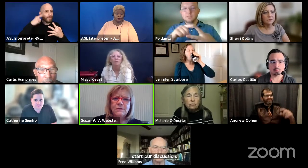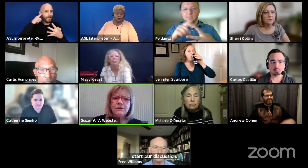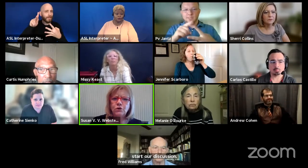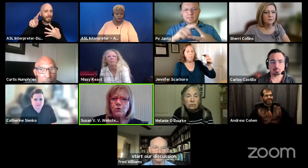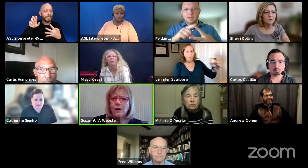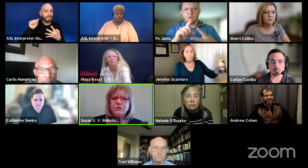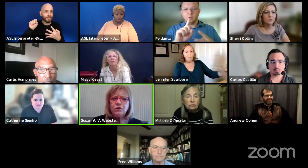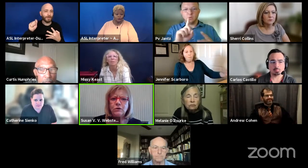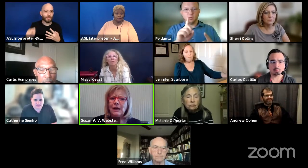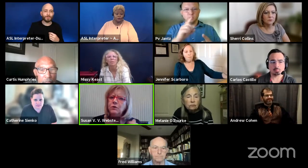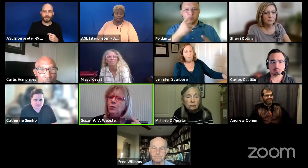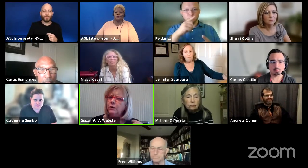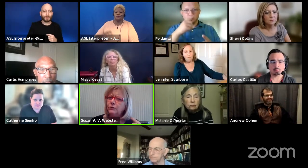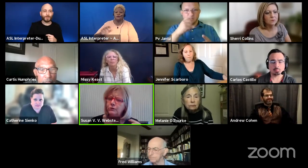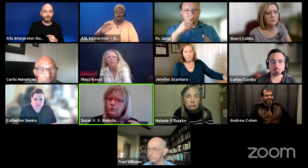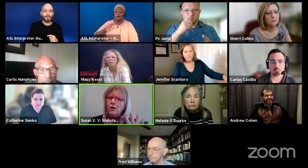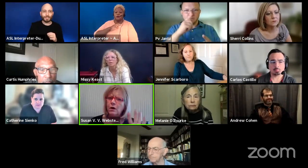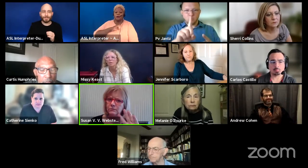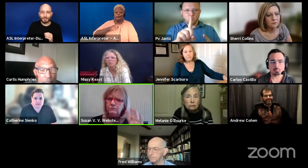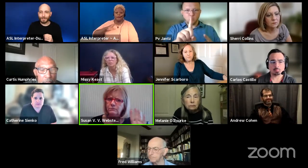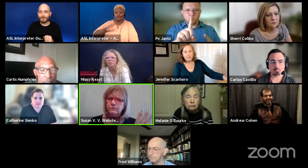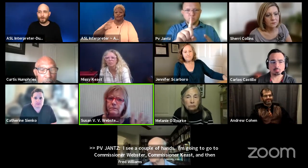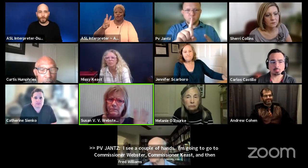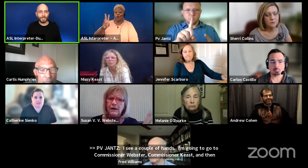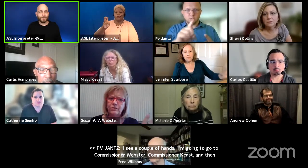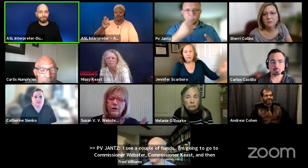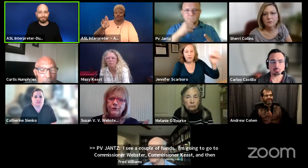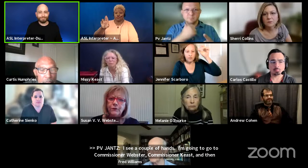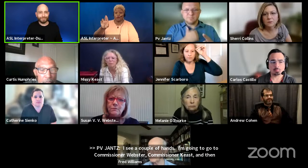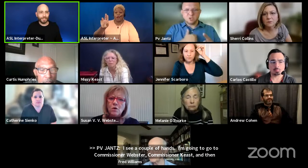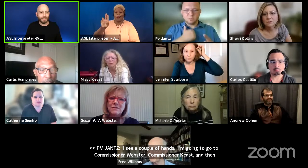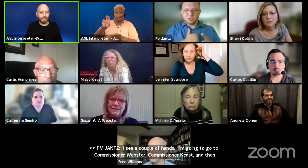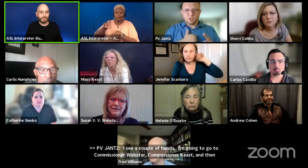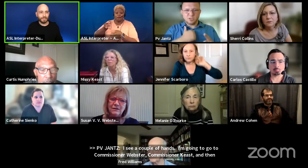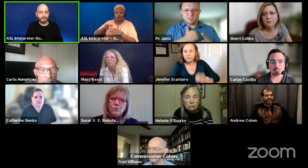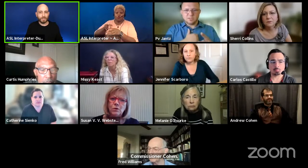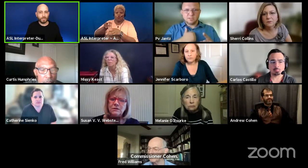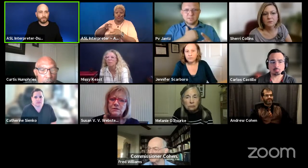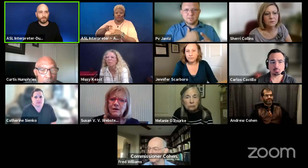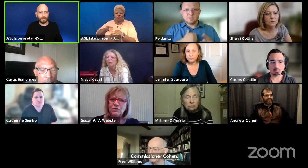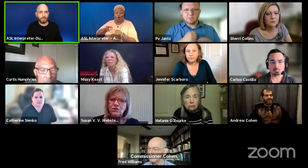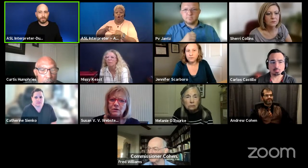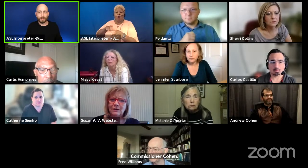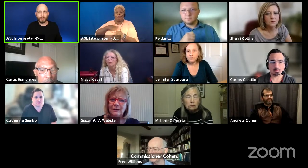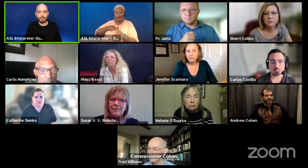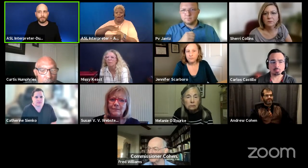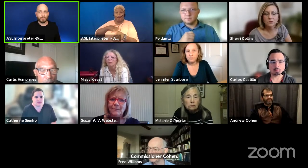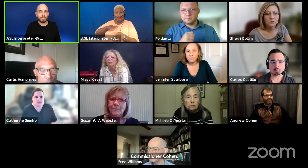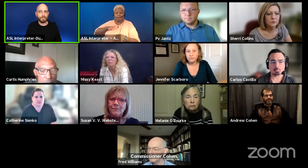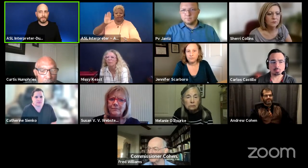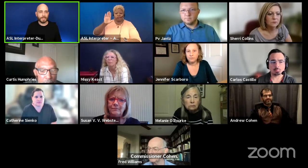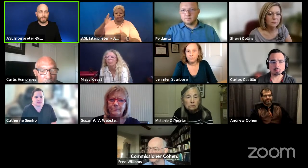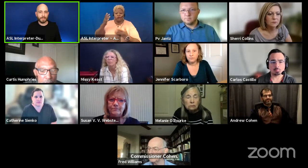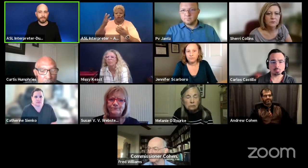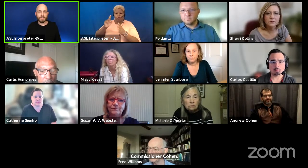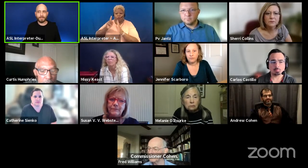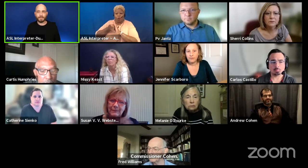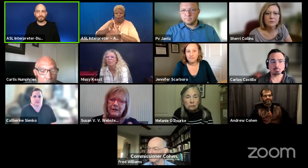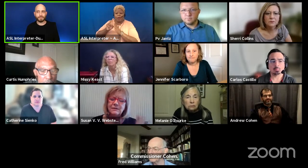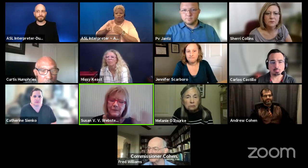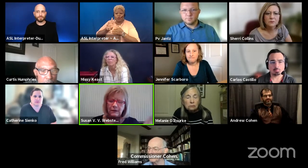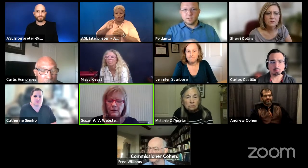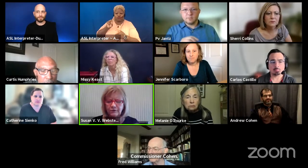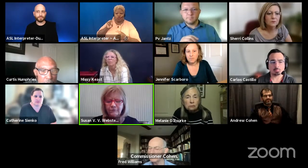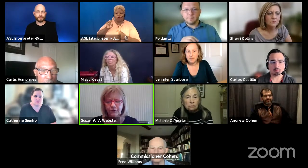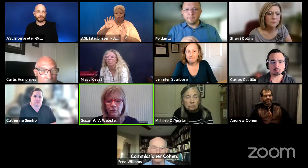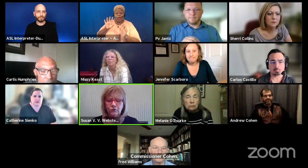This is Commissioner Webster. I'm going to withdraw We're going my to, thoughts for a moment to hear more discussion